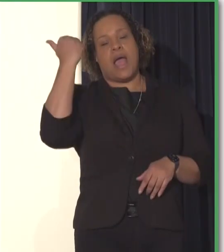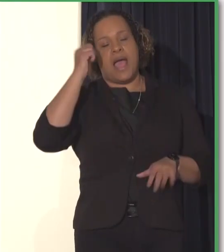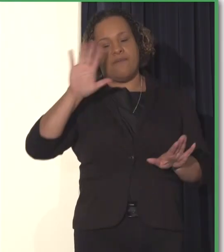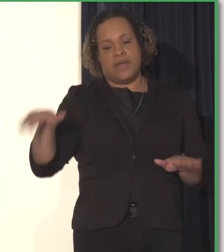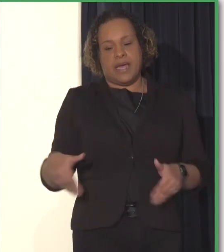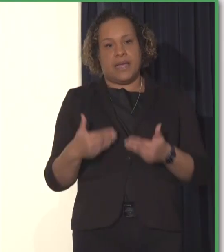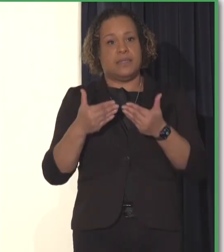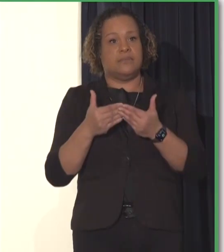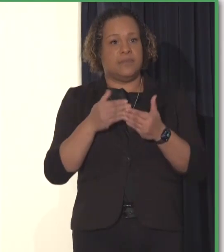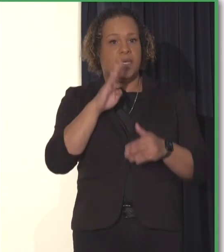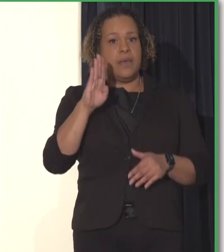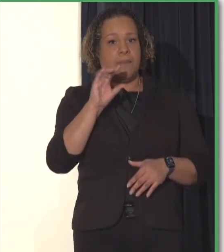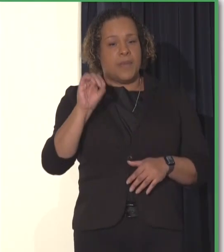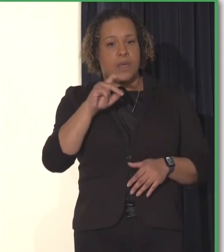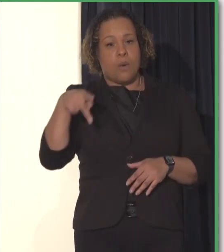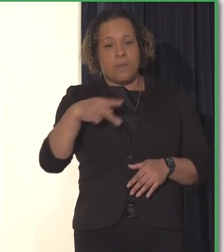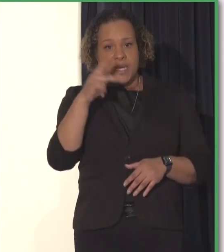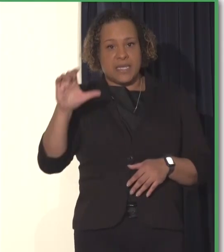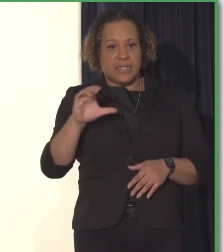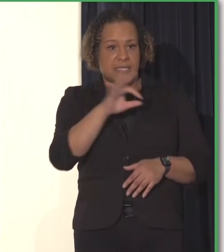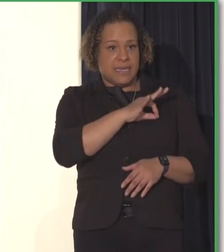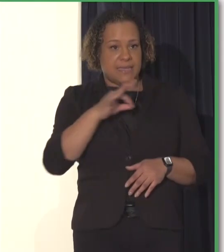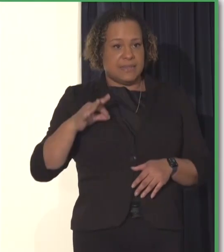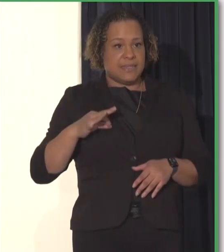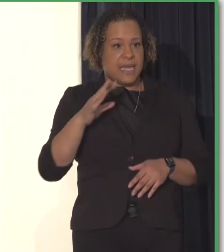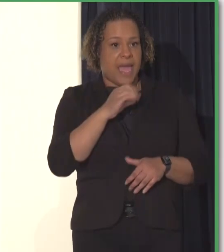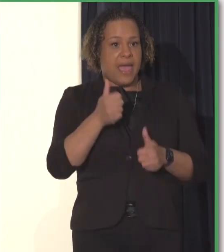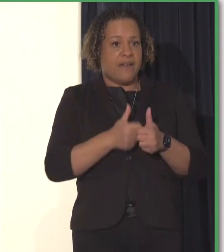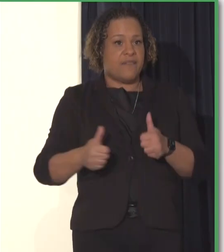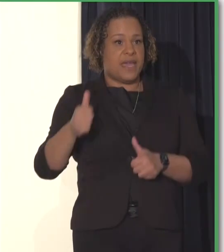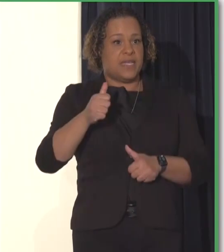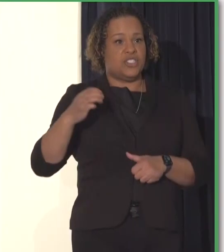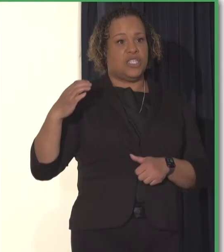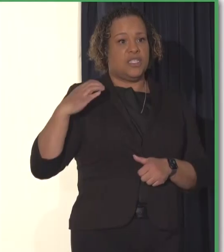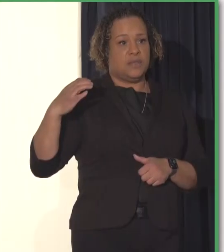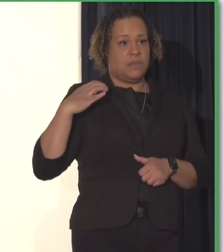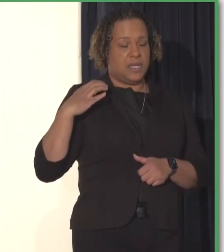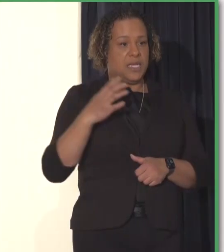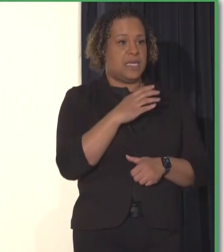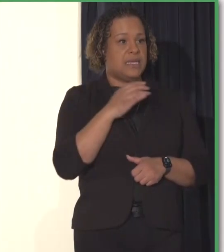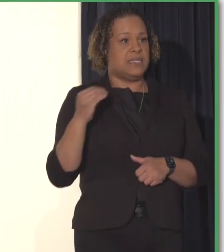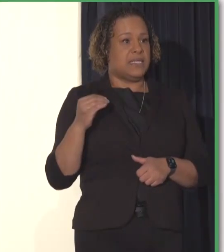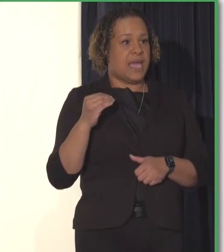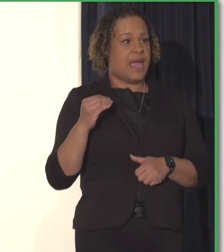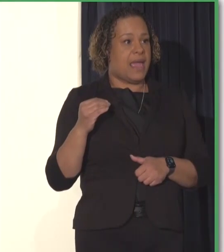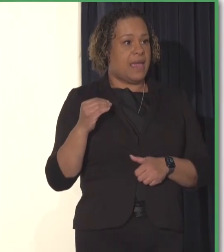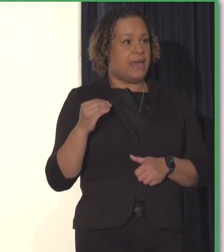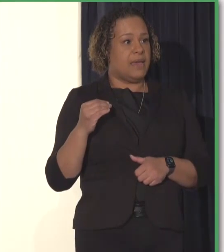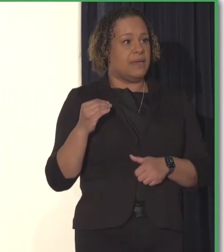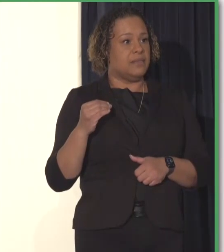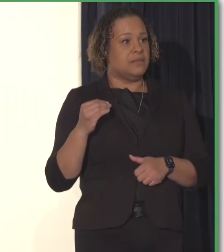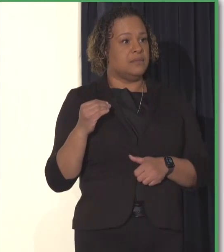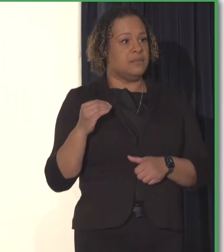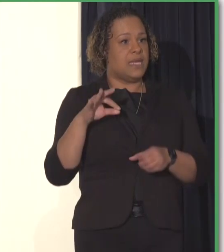of BOPC staff and chief of police and elected officials, so go ahead and do that.